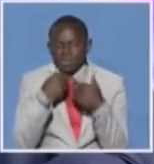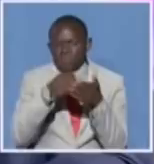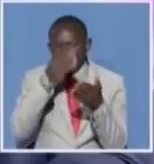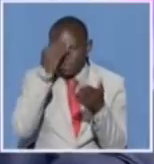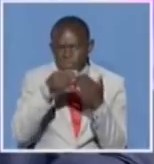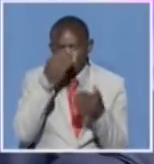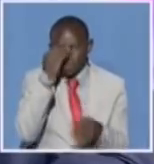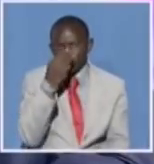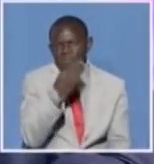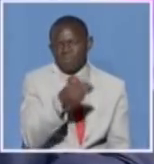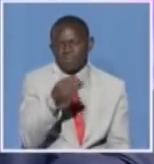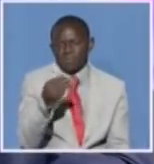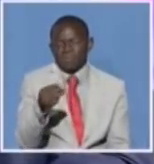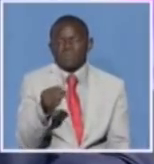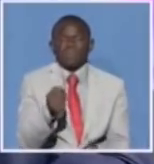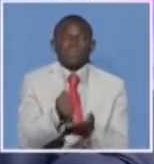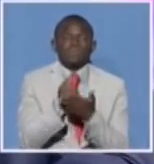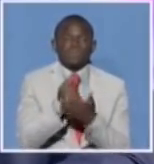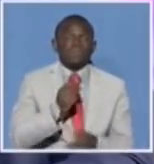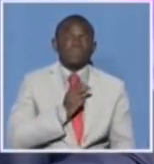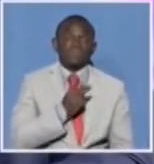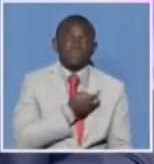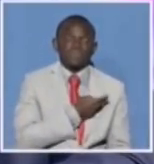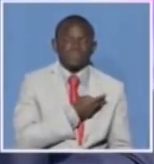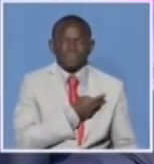speak to you today,